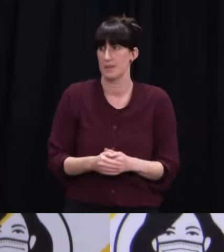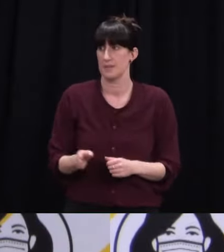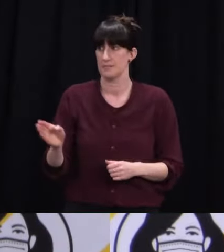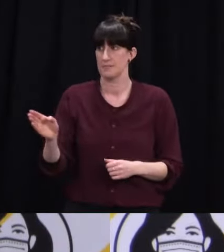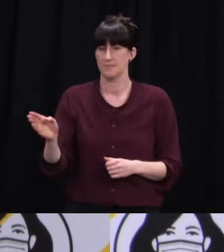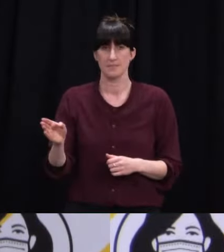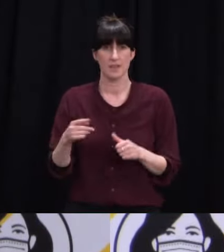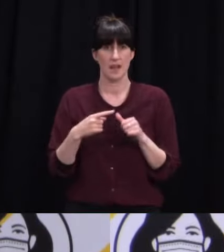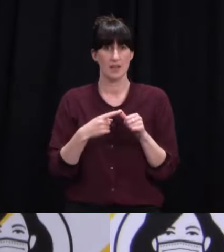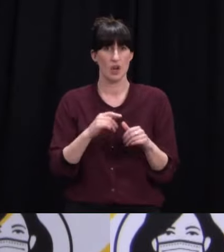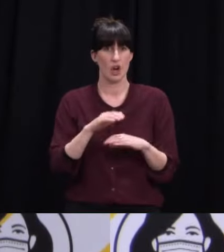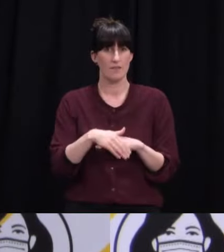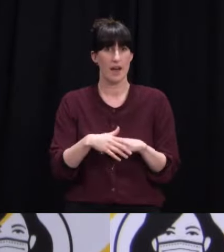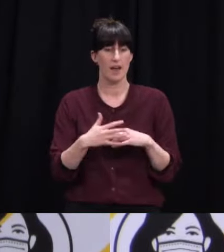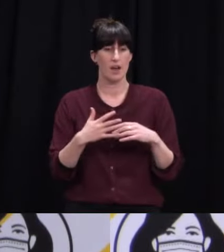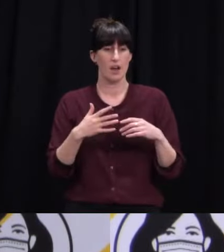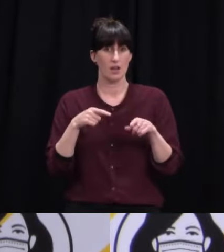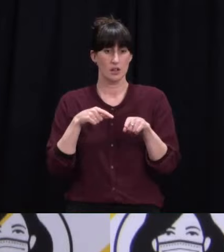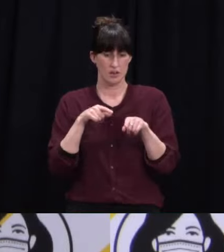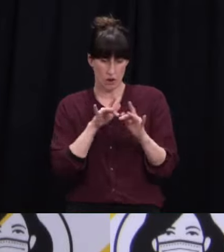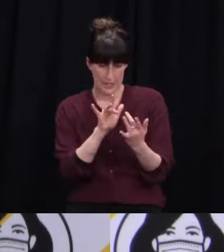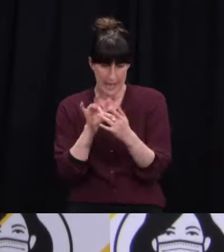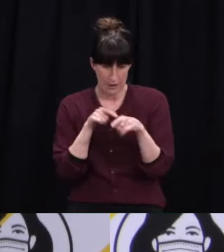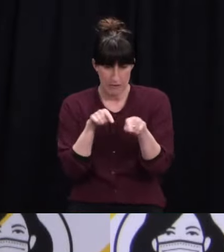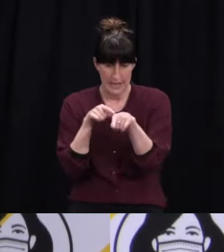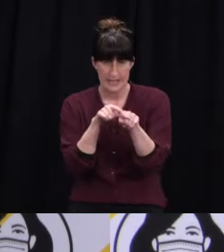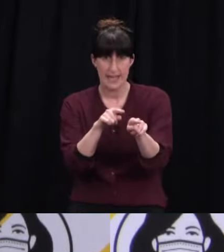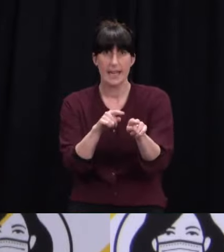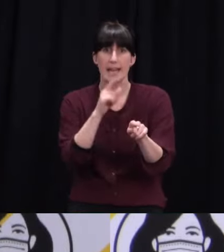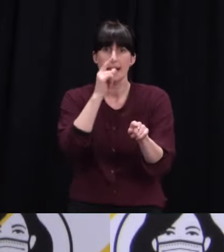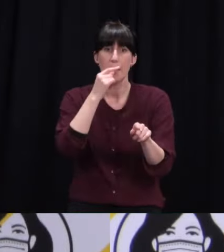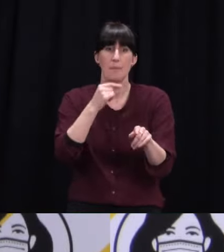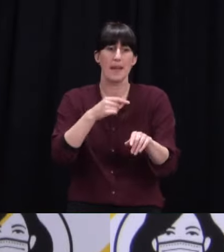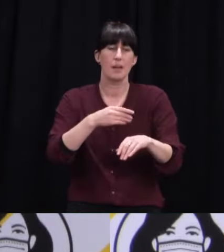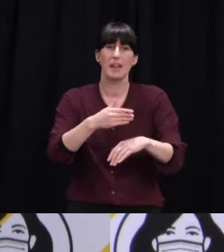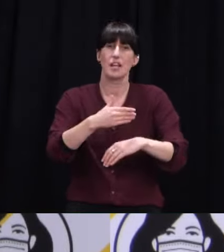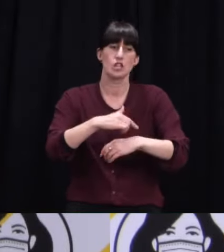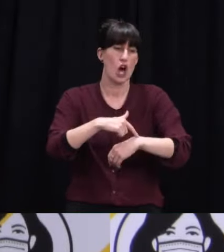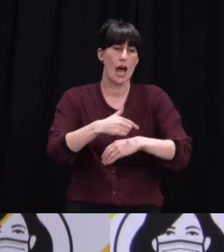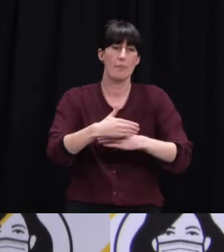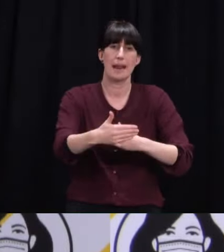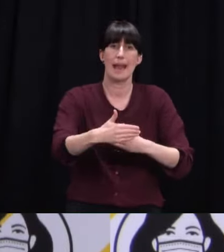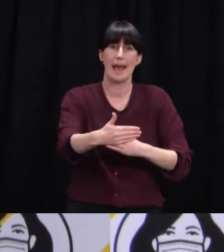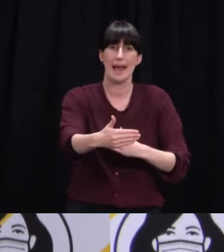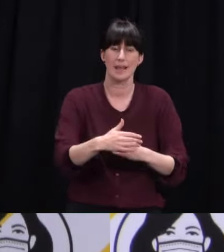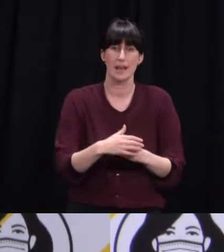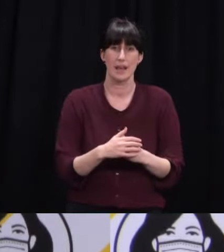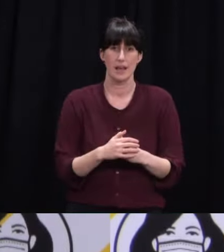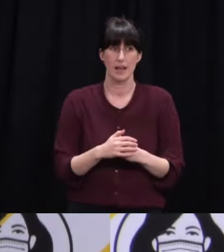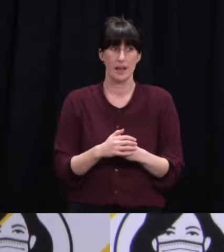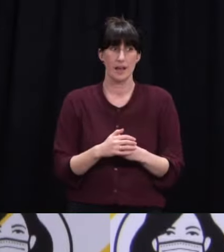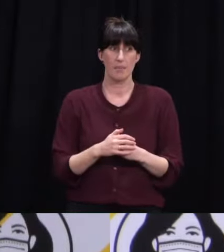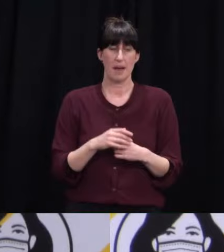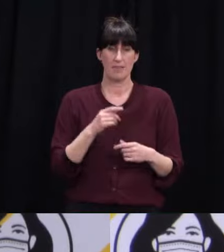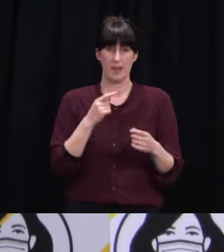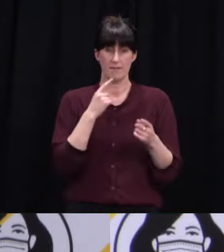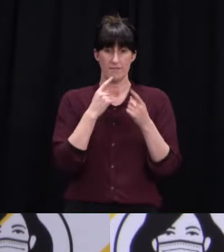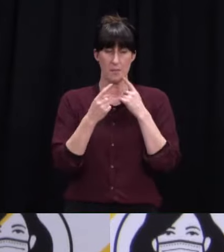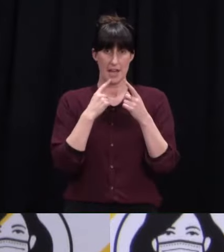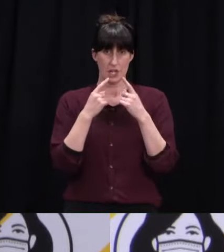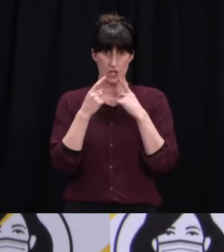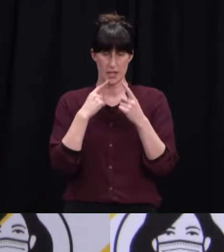bit of a lag in reporting of the work that they have been doing. That doesn't mean that in the meantime, the people who need to know information flowing on from